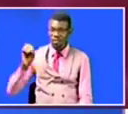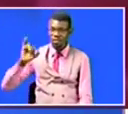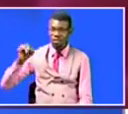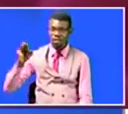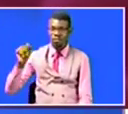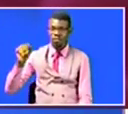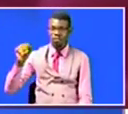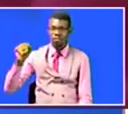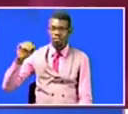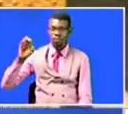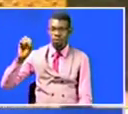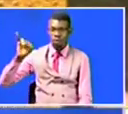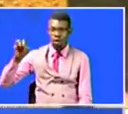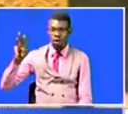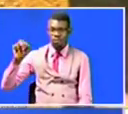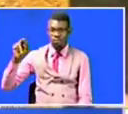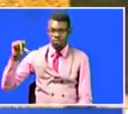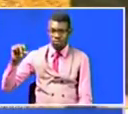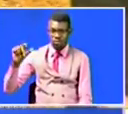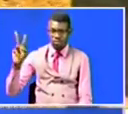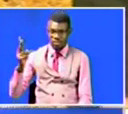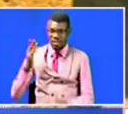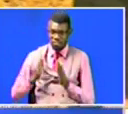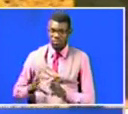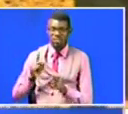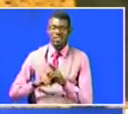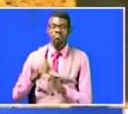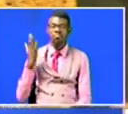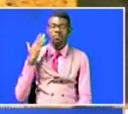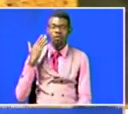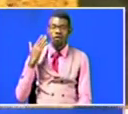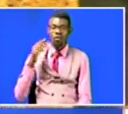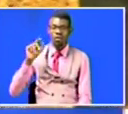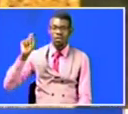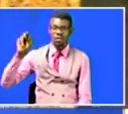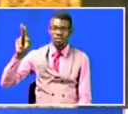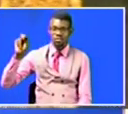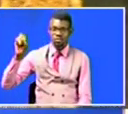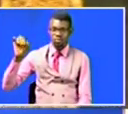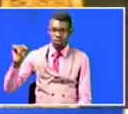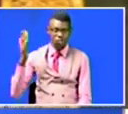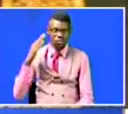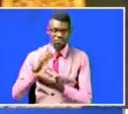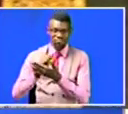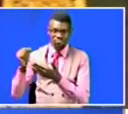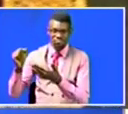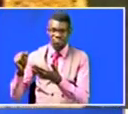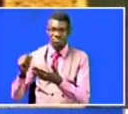Court judge to face a tribunal after retired Judge Philip Tunoi, who was suspended over bribery claims,